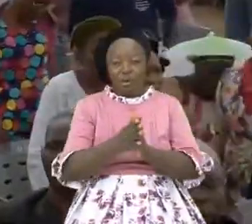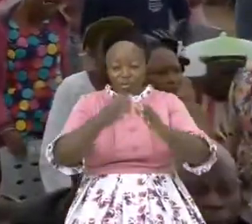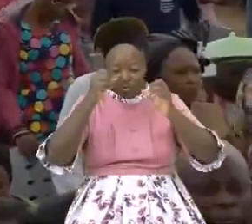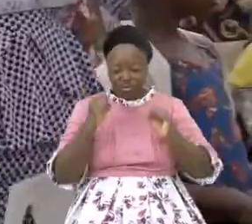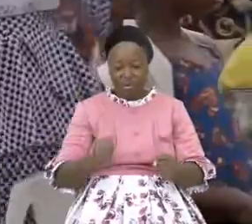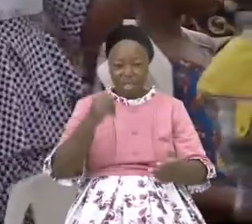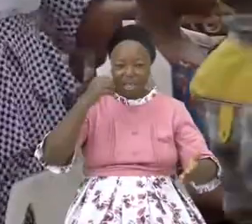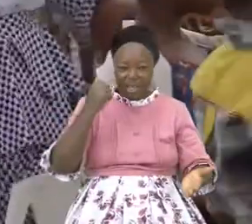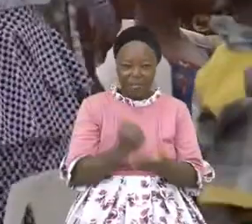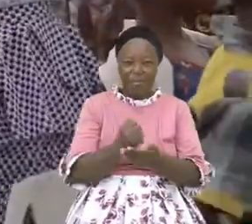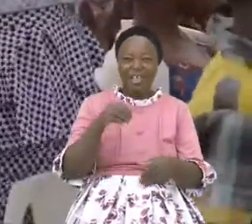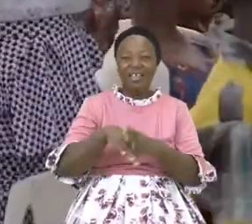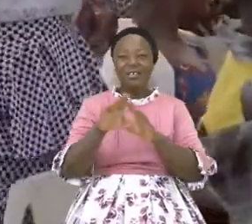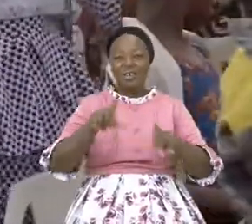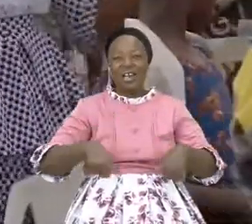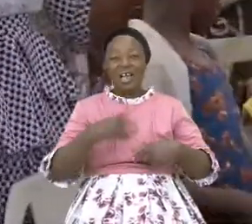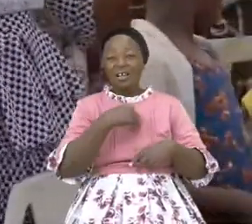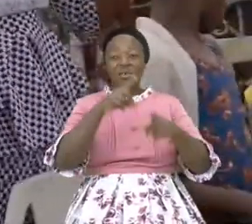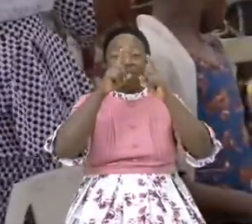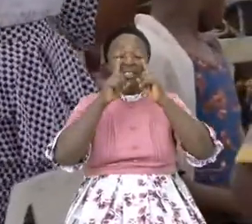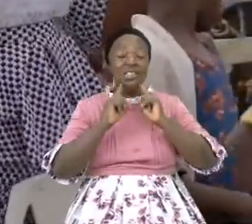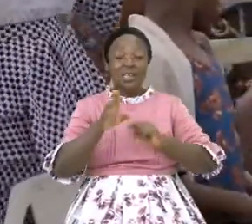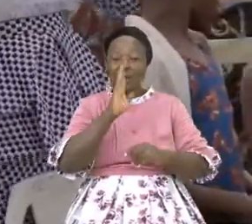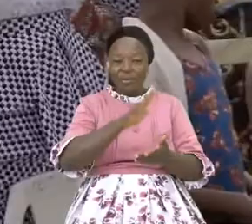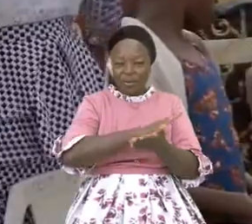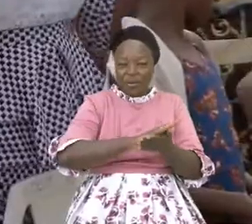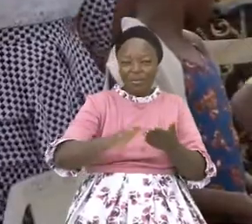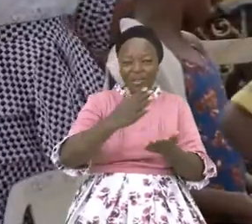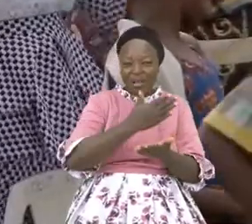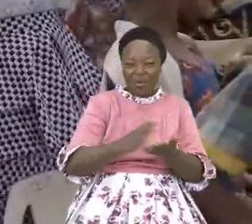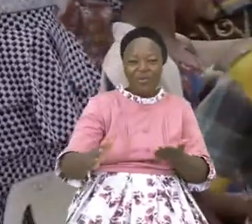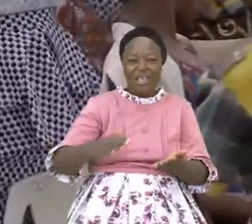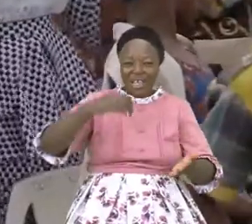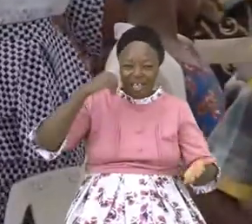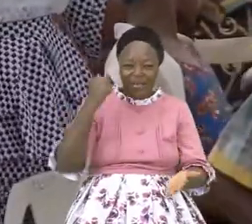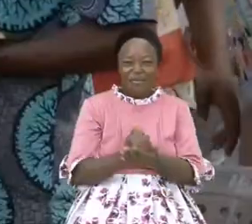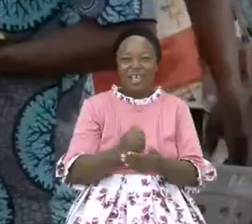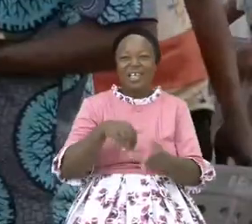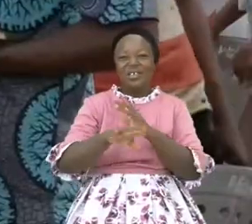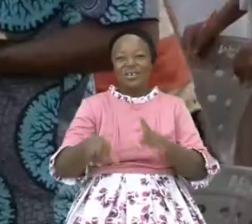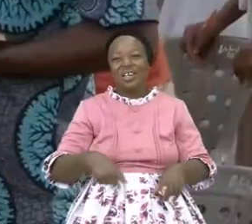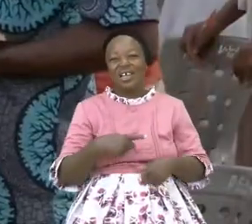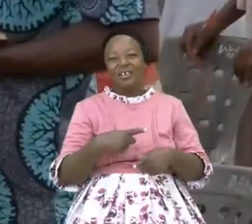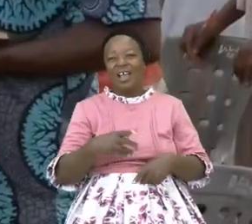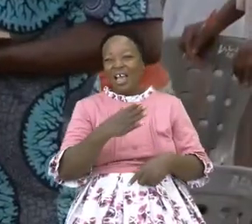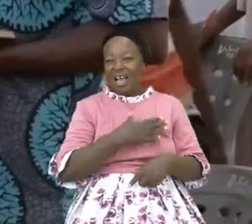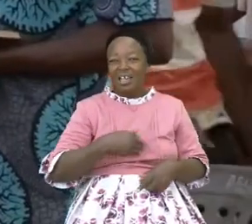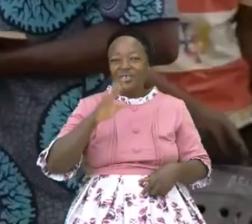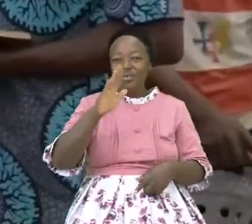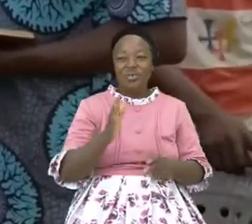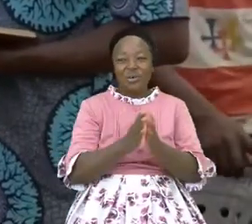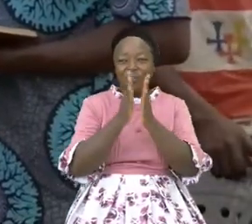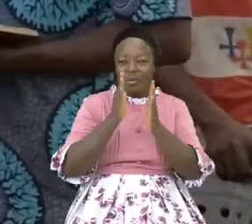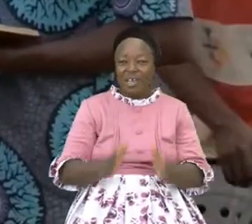Amen in your life. And your tears be wiped away. Amen in your life. And your prayers